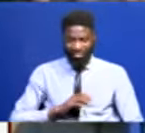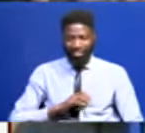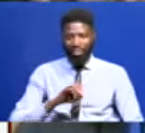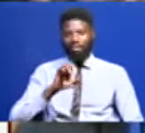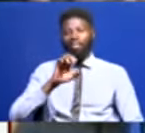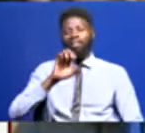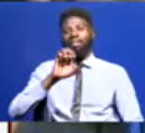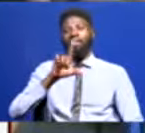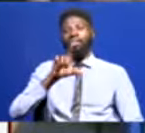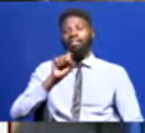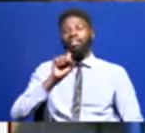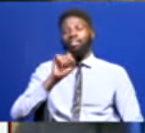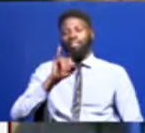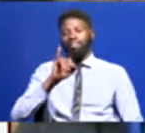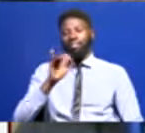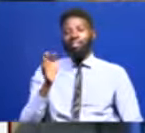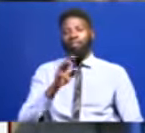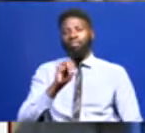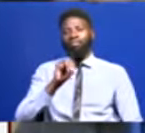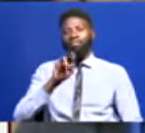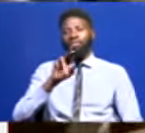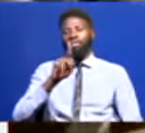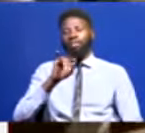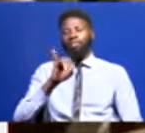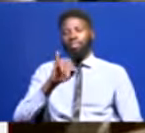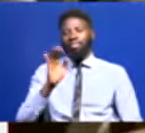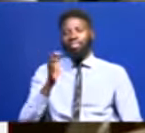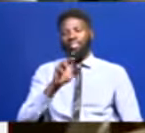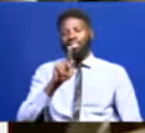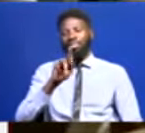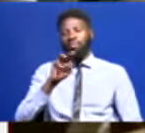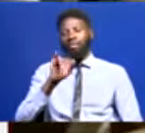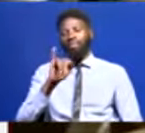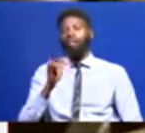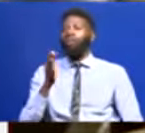God bless you all. Pigia makofi, asante sana.